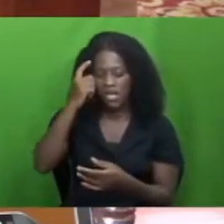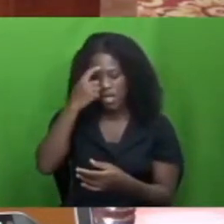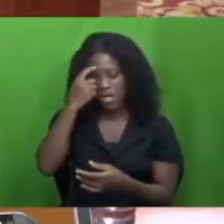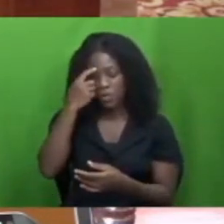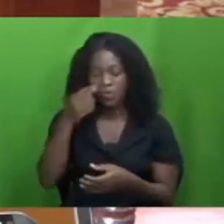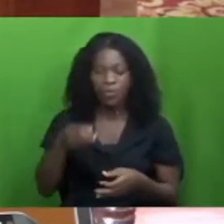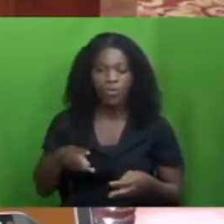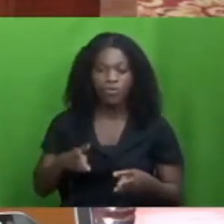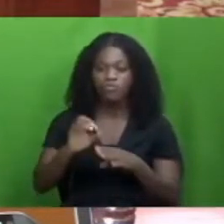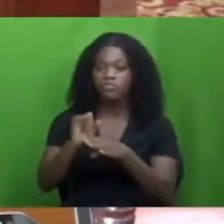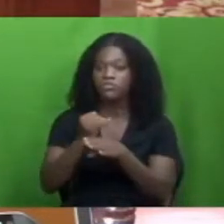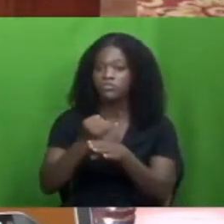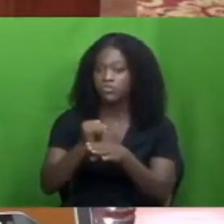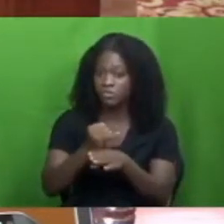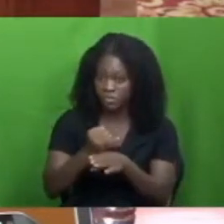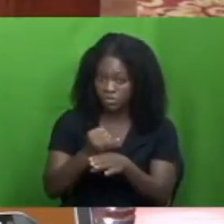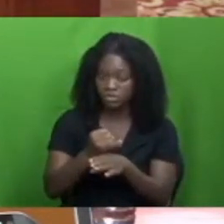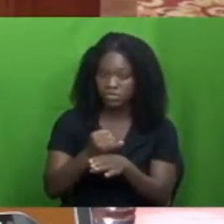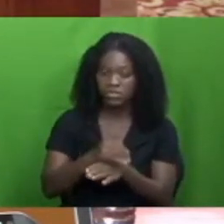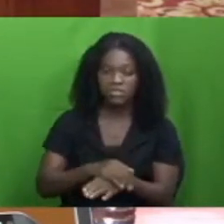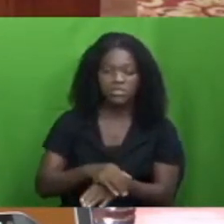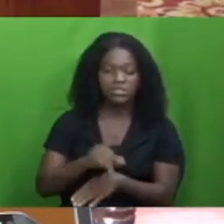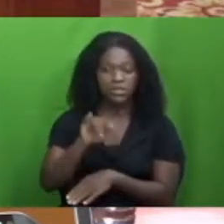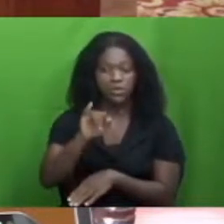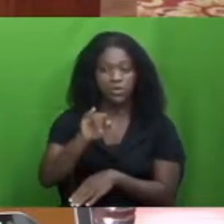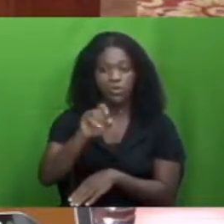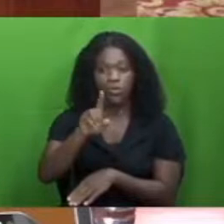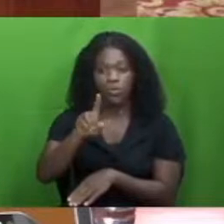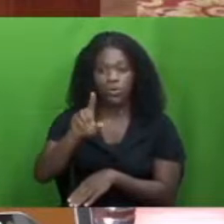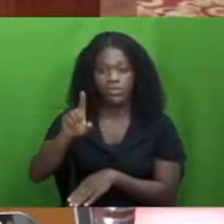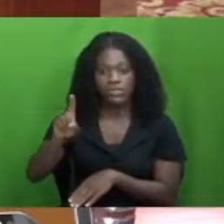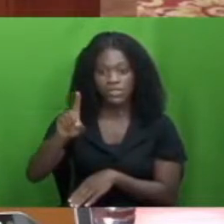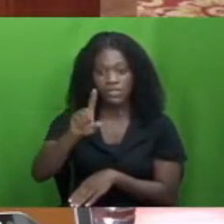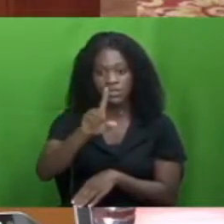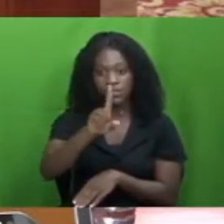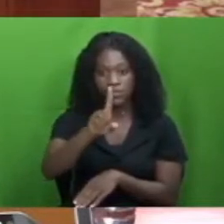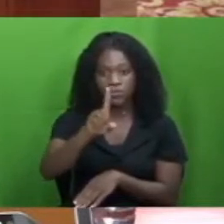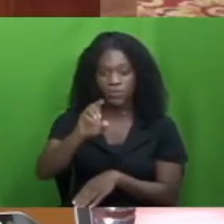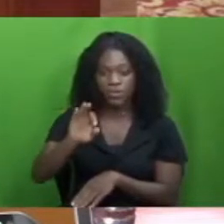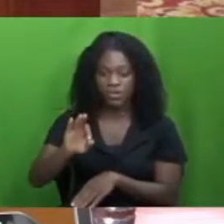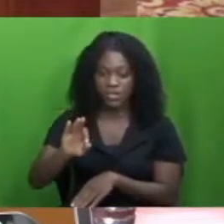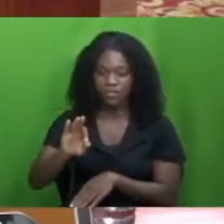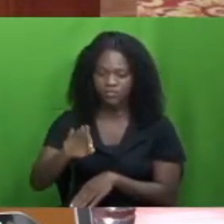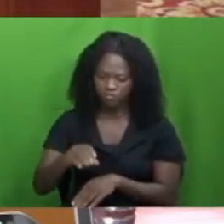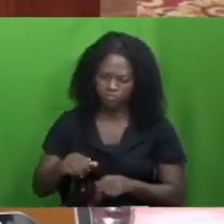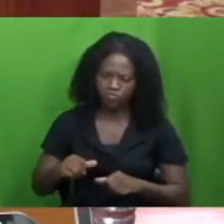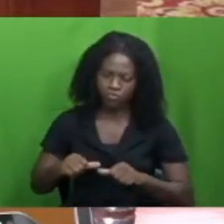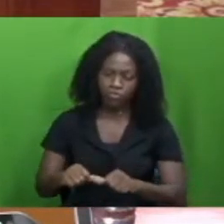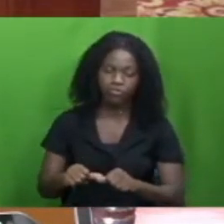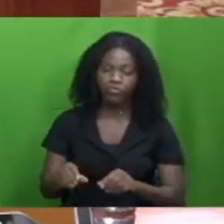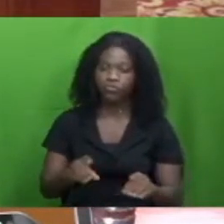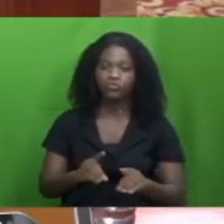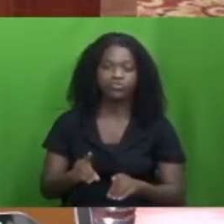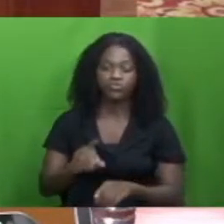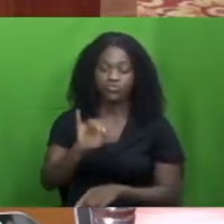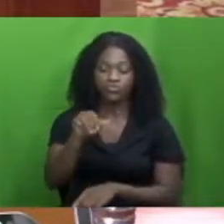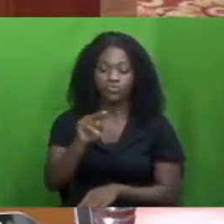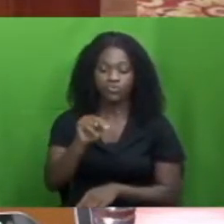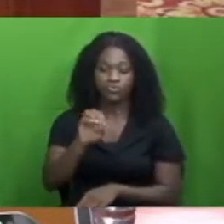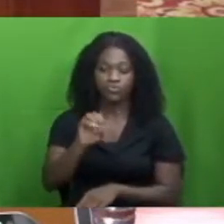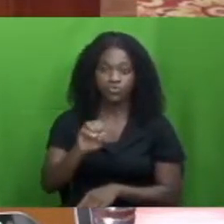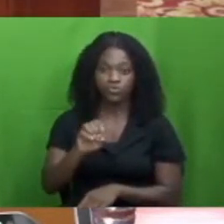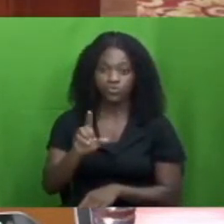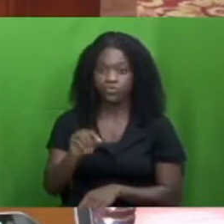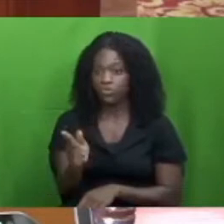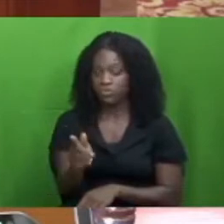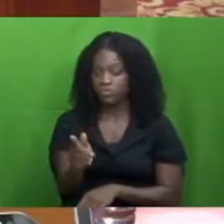the implementation of the flagship One District, One Factory initiative is on course. As of June 2023,